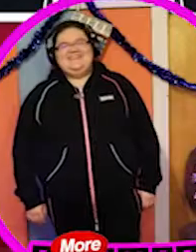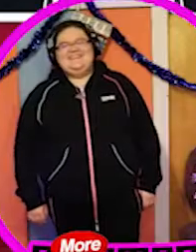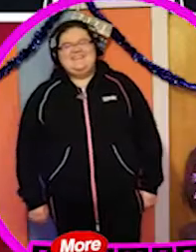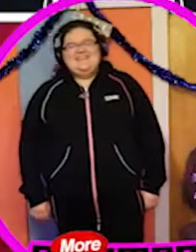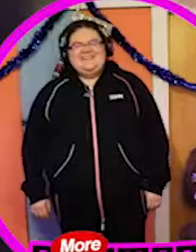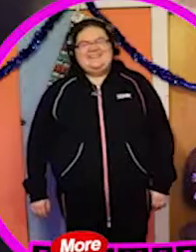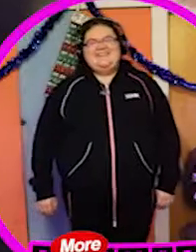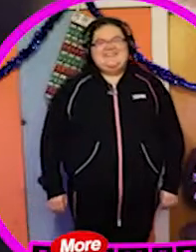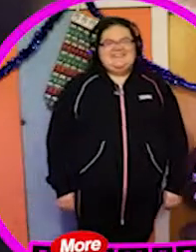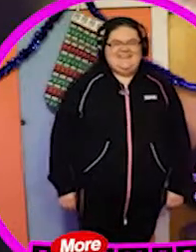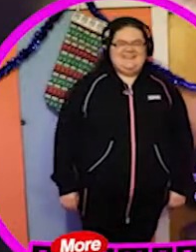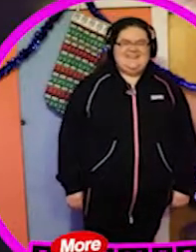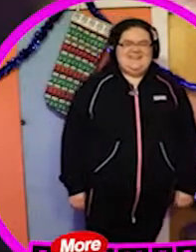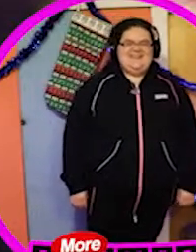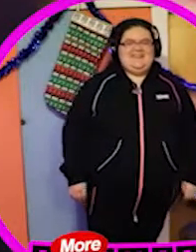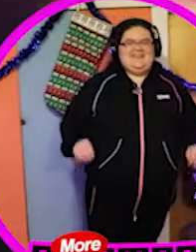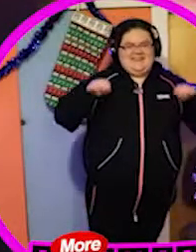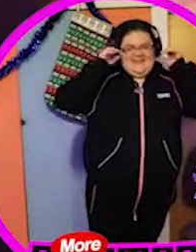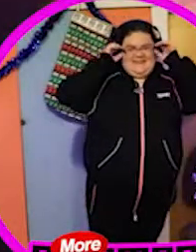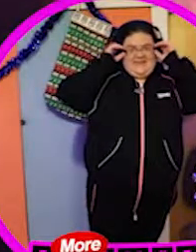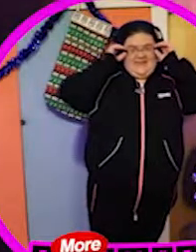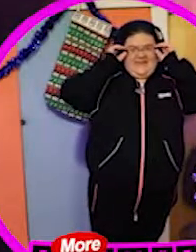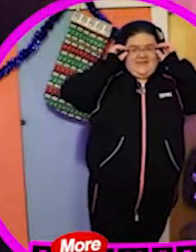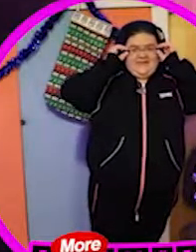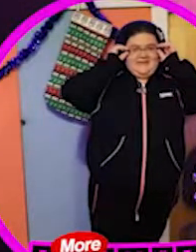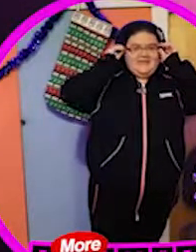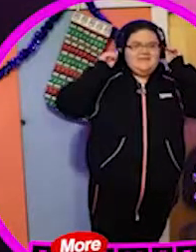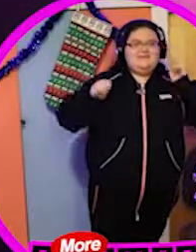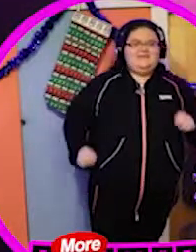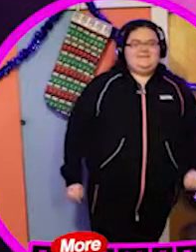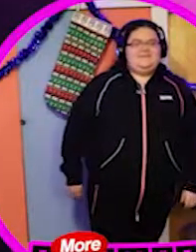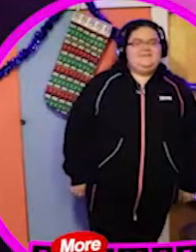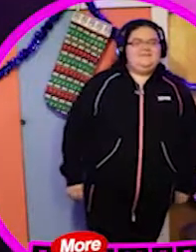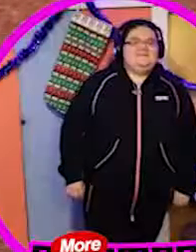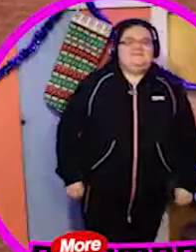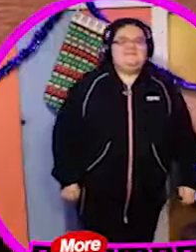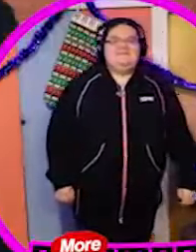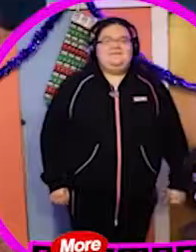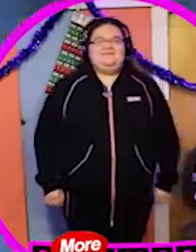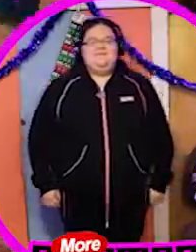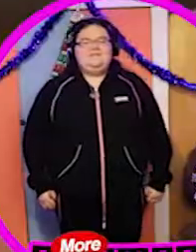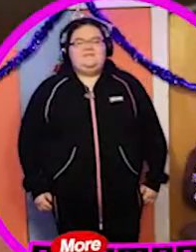Oh, right. Okay. Wait, you, look, you, pushed, you can bounce all the way. You can bounce all the way.